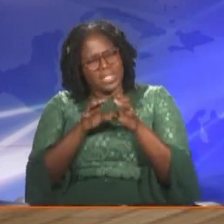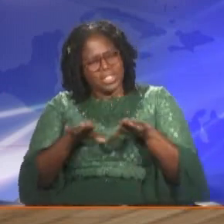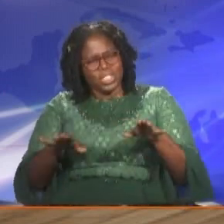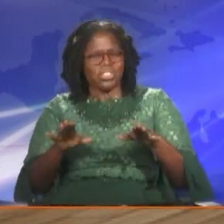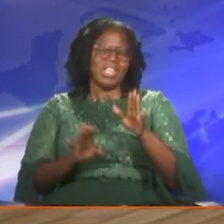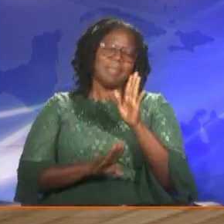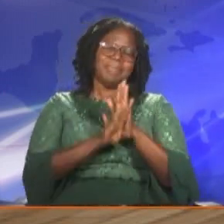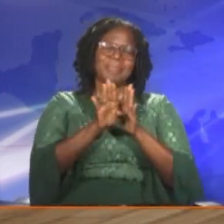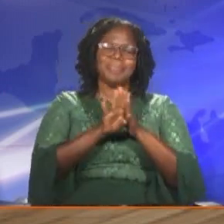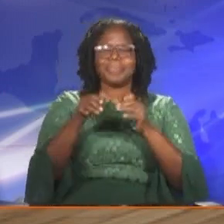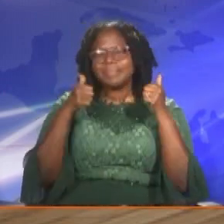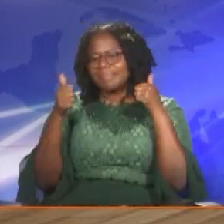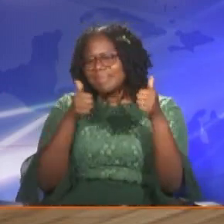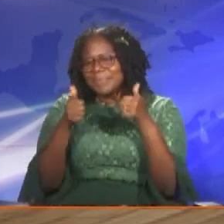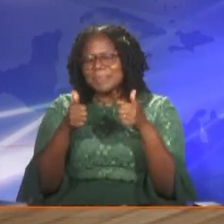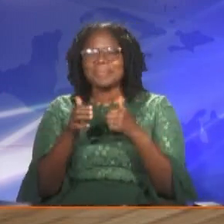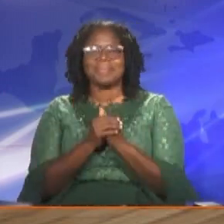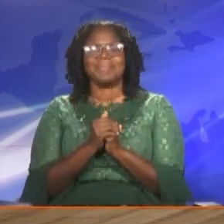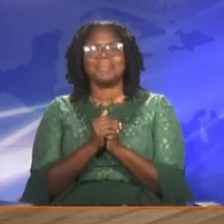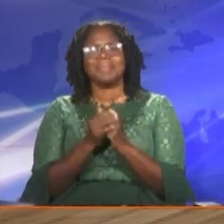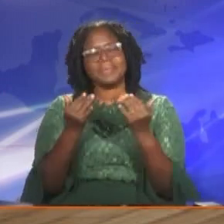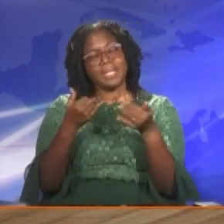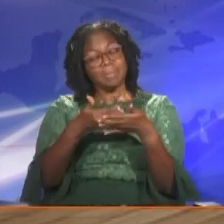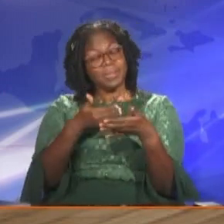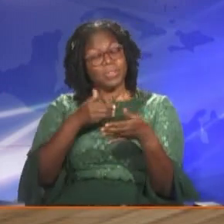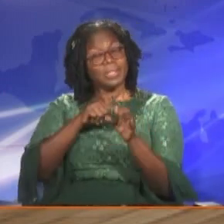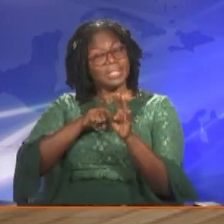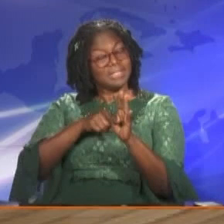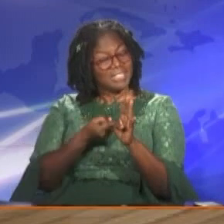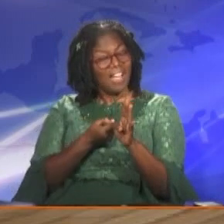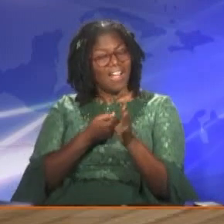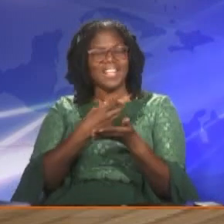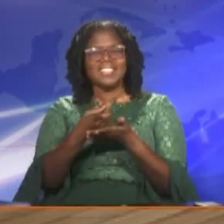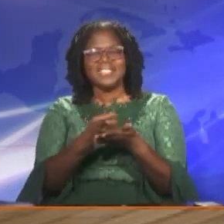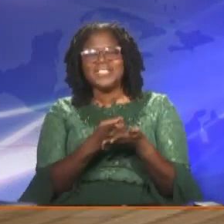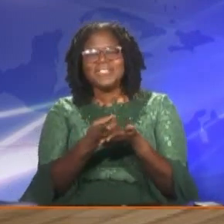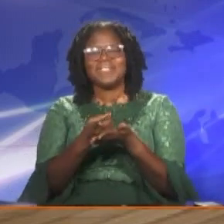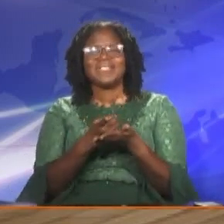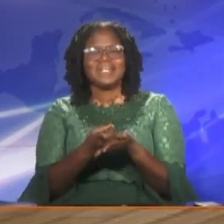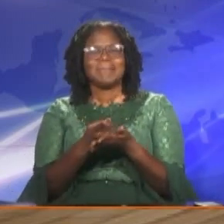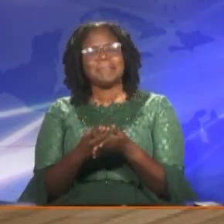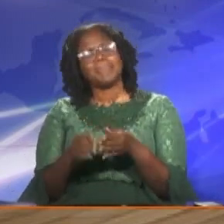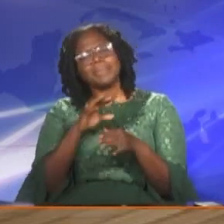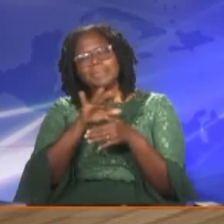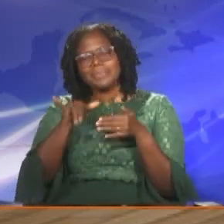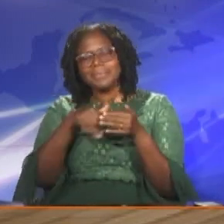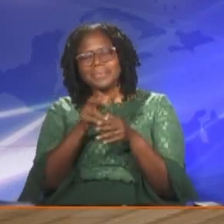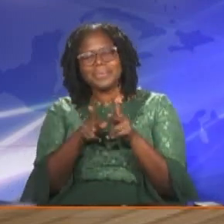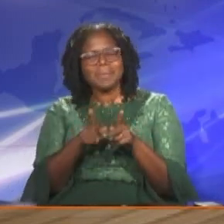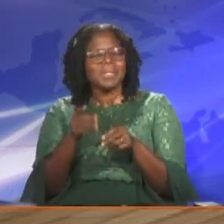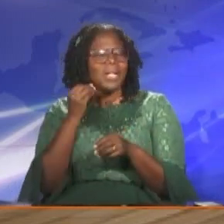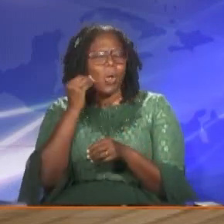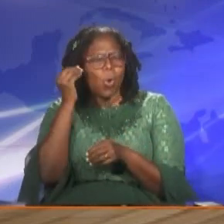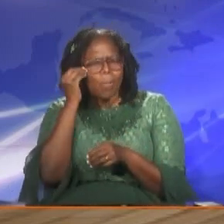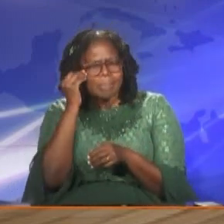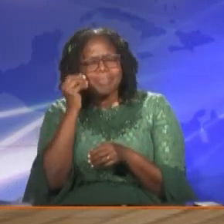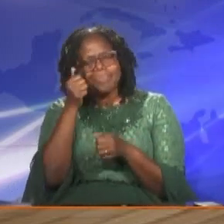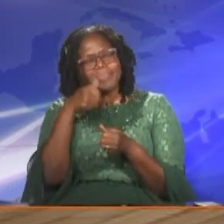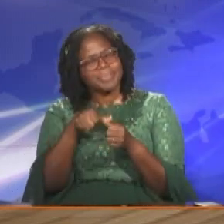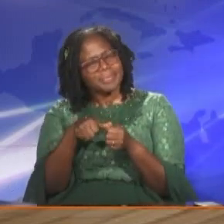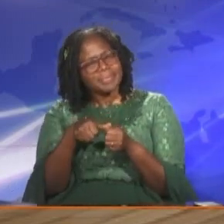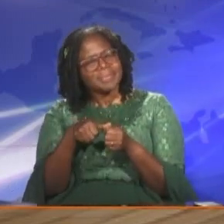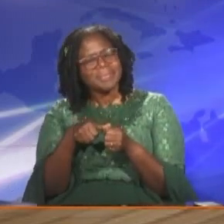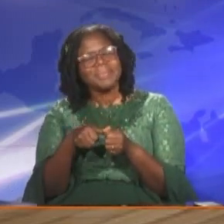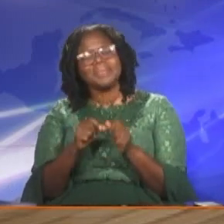children. Now, before we get into the discussions, viewers at home, remember that you can send your questions via our